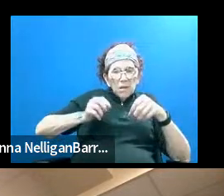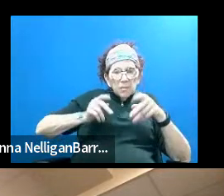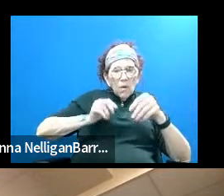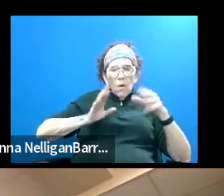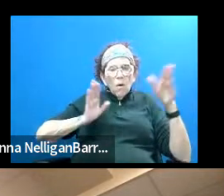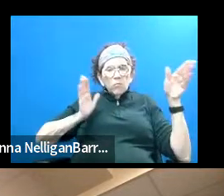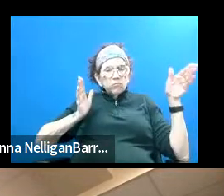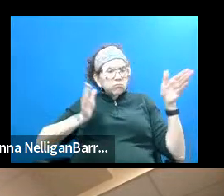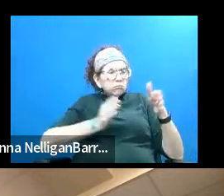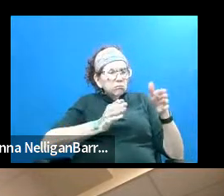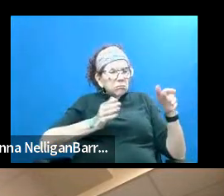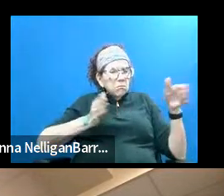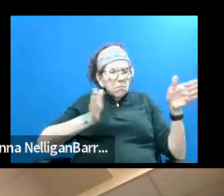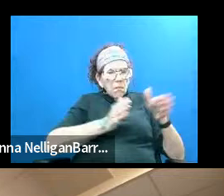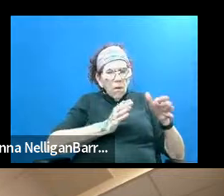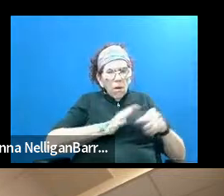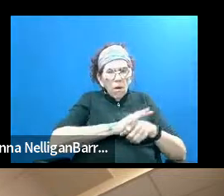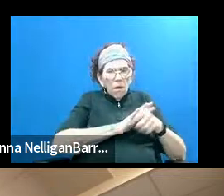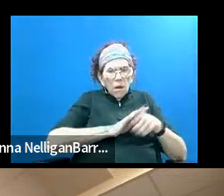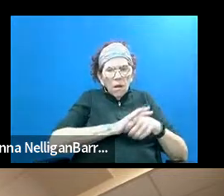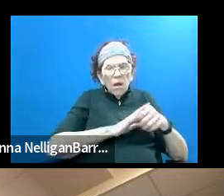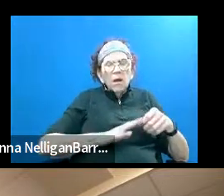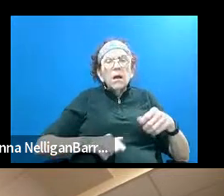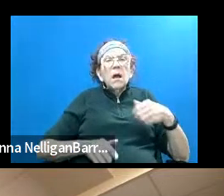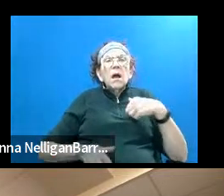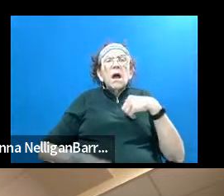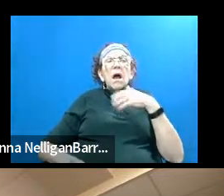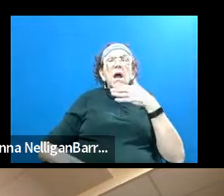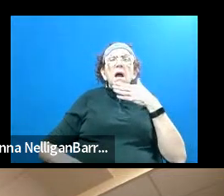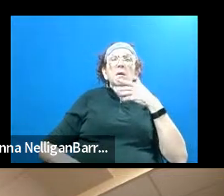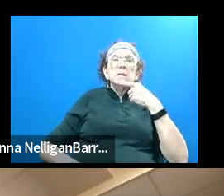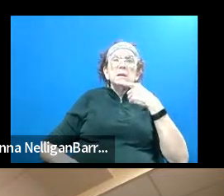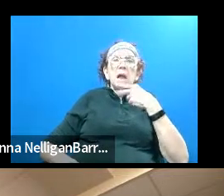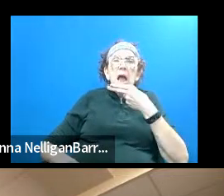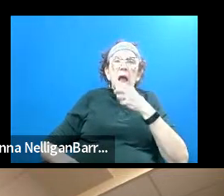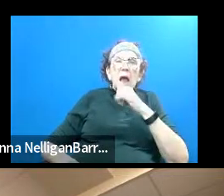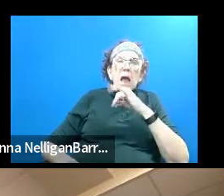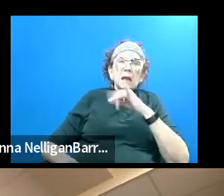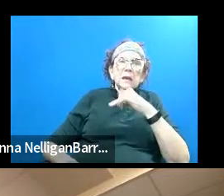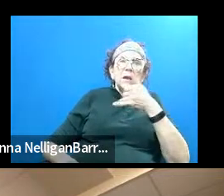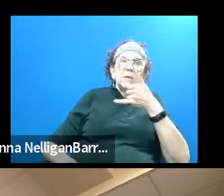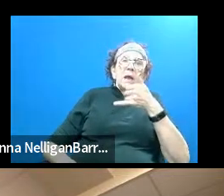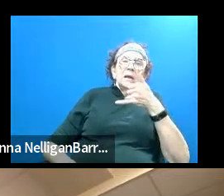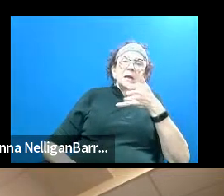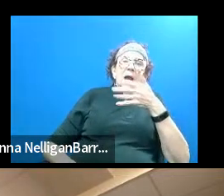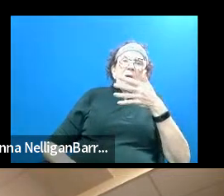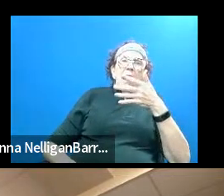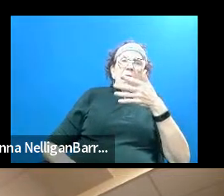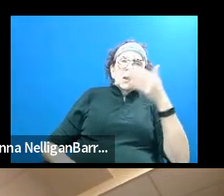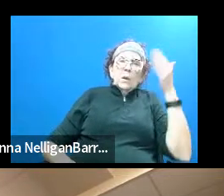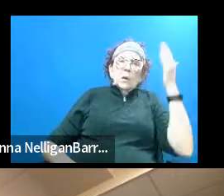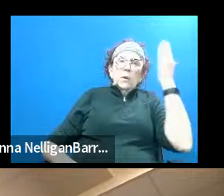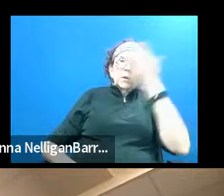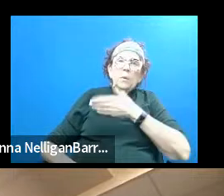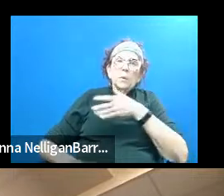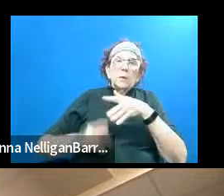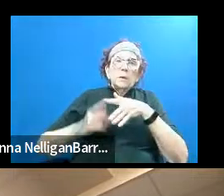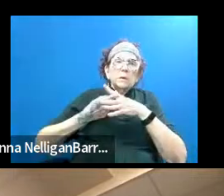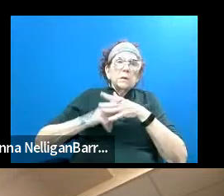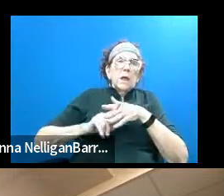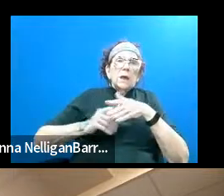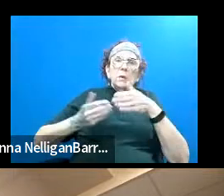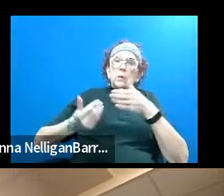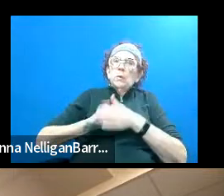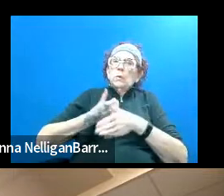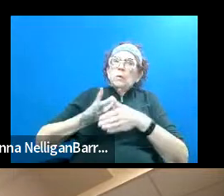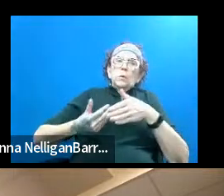I would say that we are at the very front end. So it's a blank slate in terms of geography.